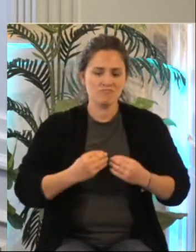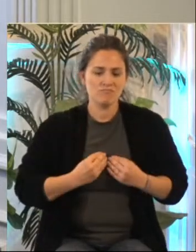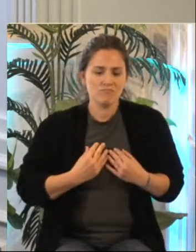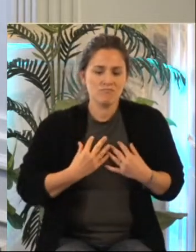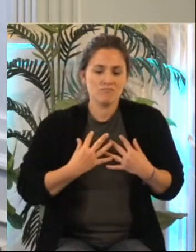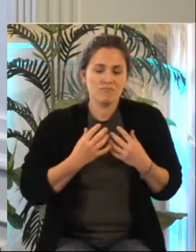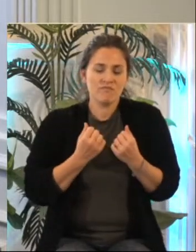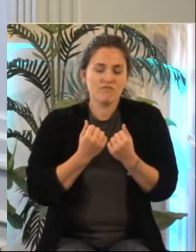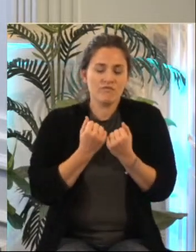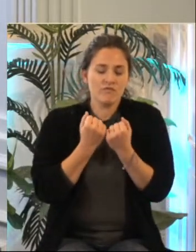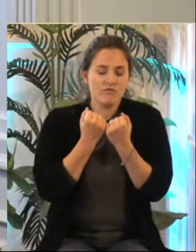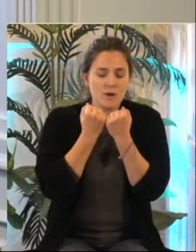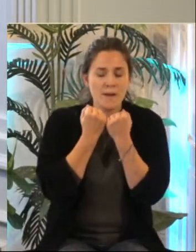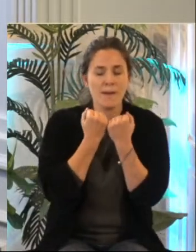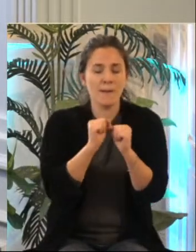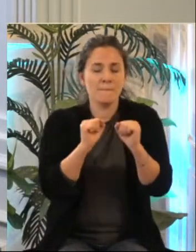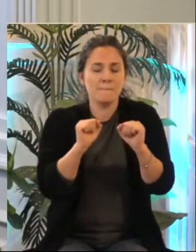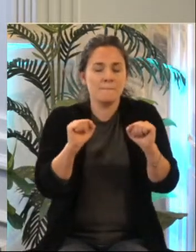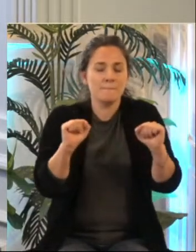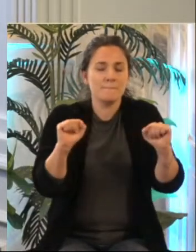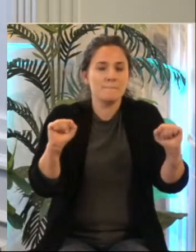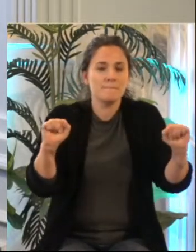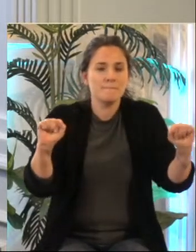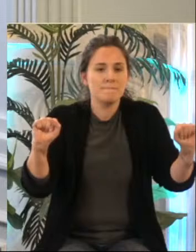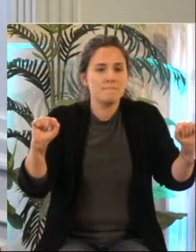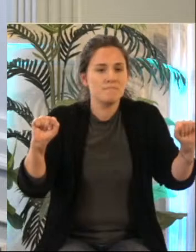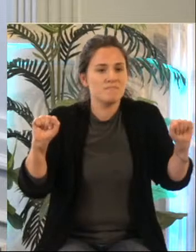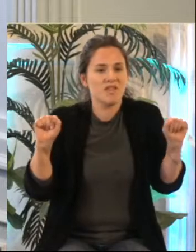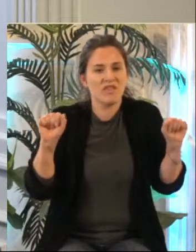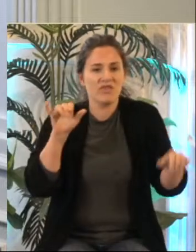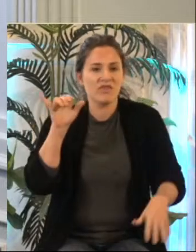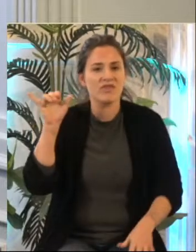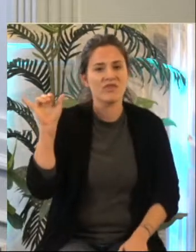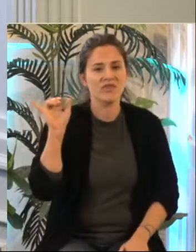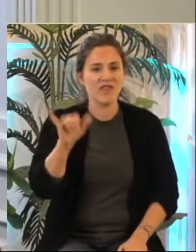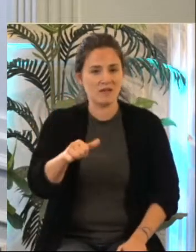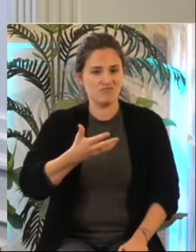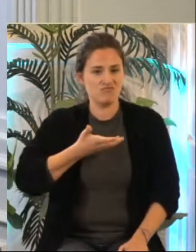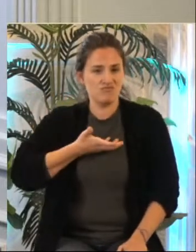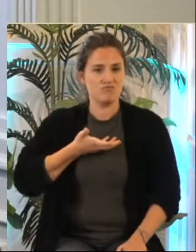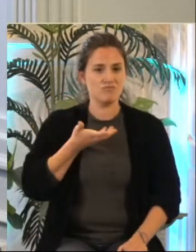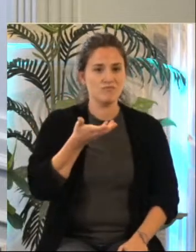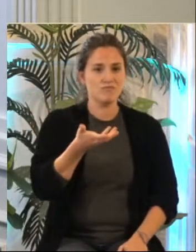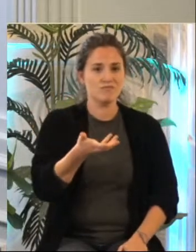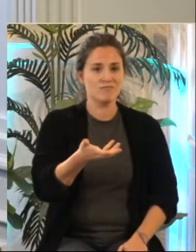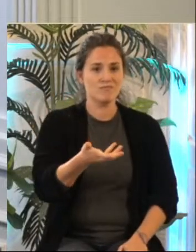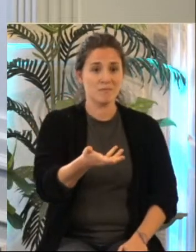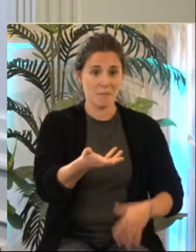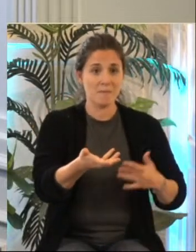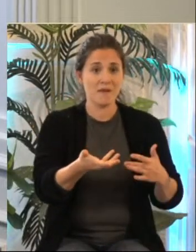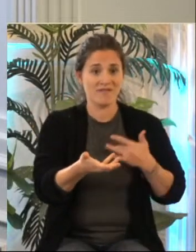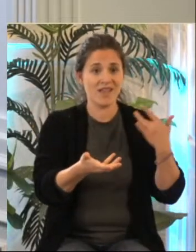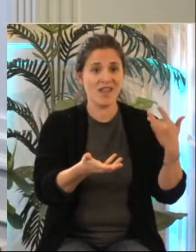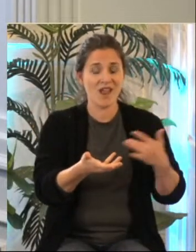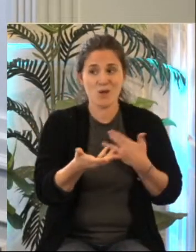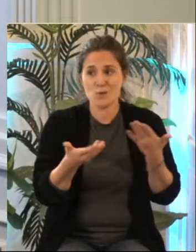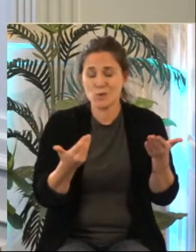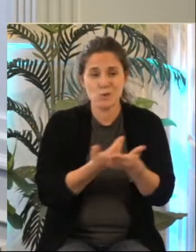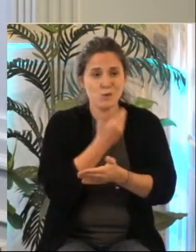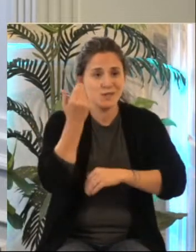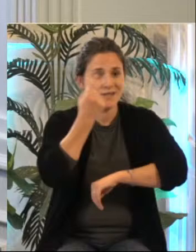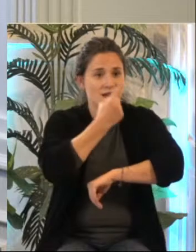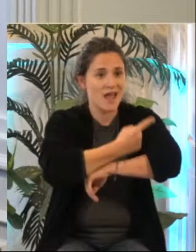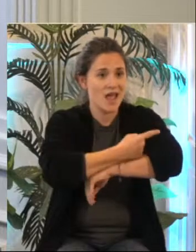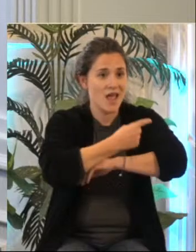is mine. I know how I feel. It's a new dawn, it's a